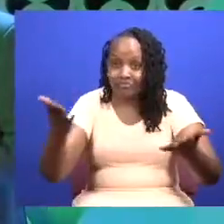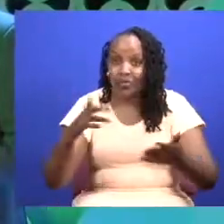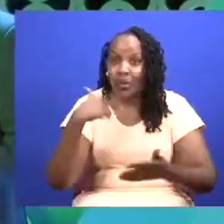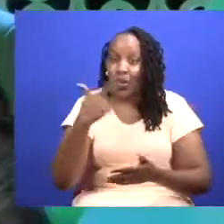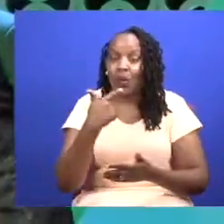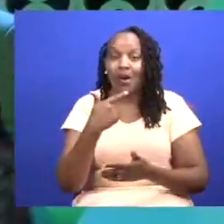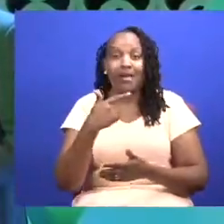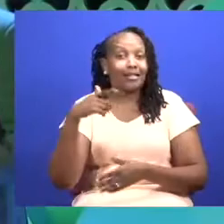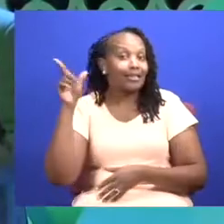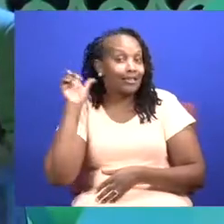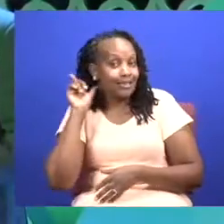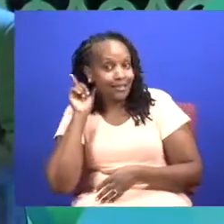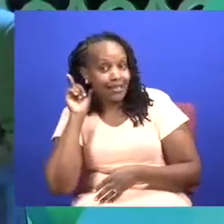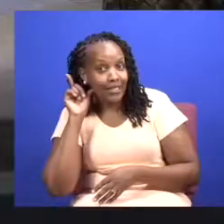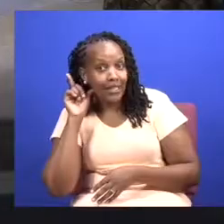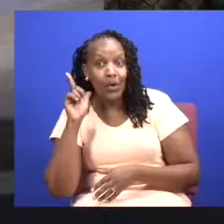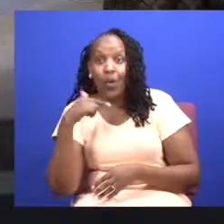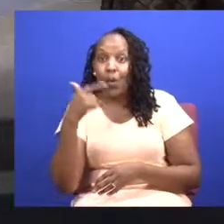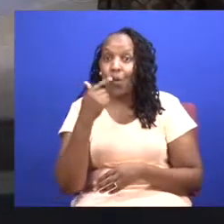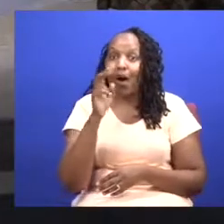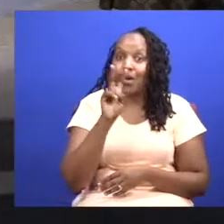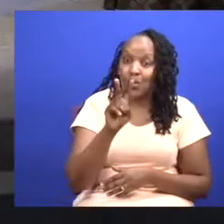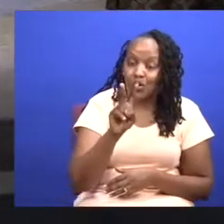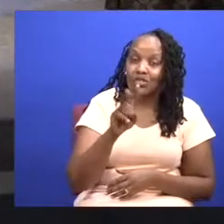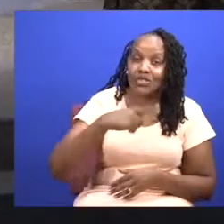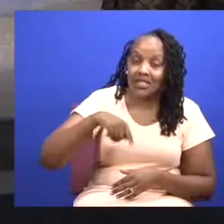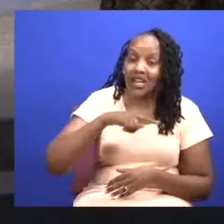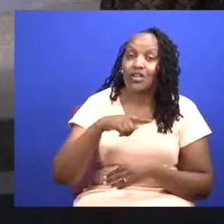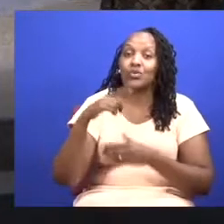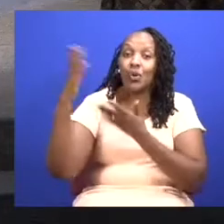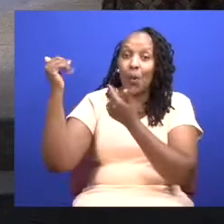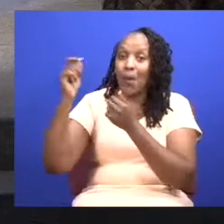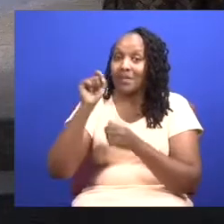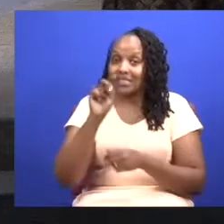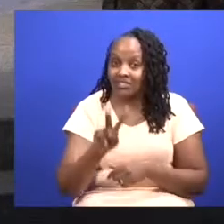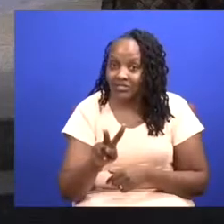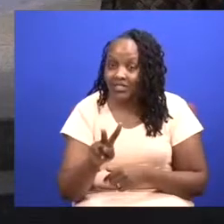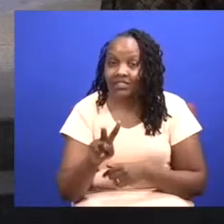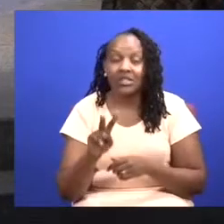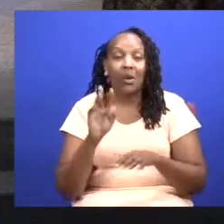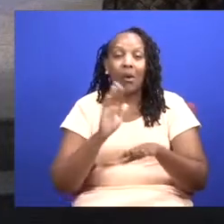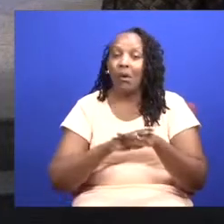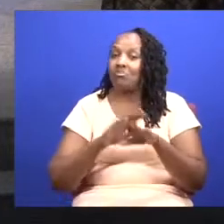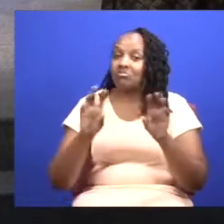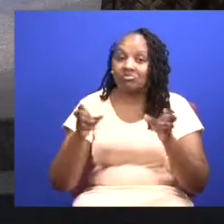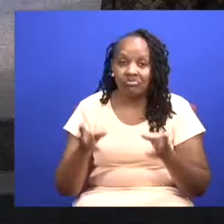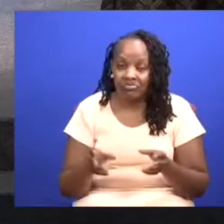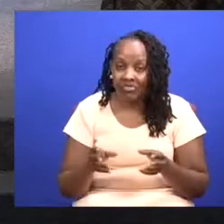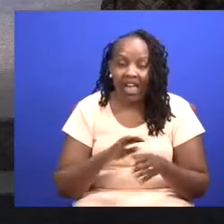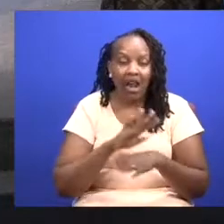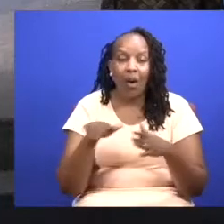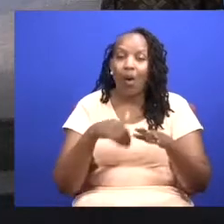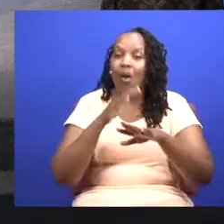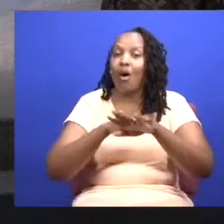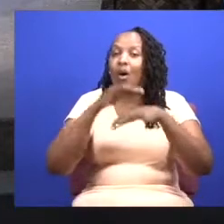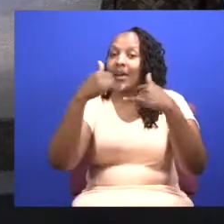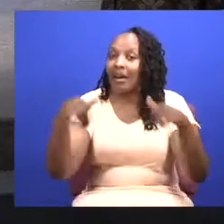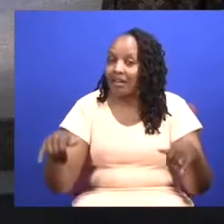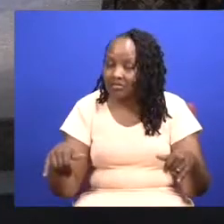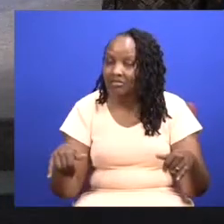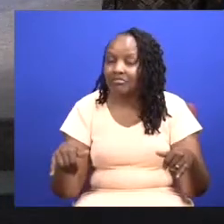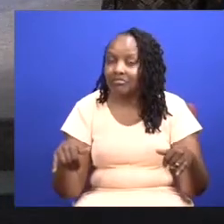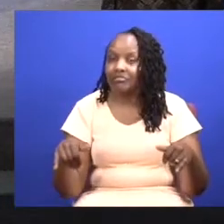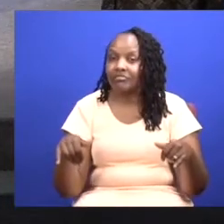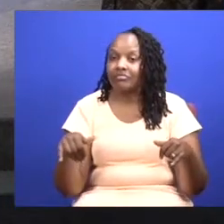Those who are listening to this service on Op FM, those of you who are watching us on Op TV and on our CITAM Church Online platform